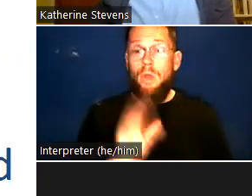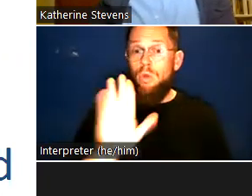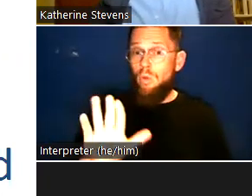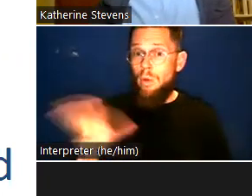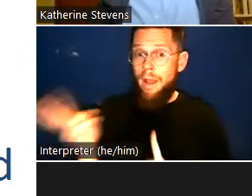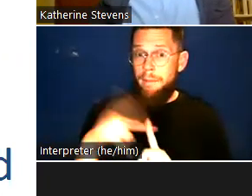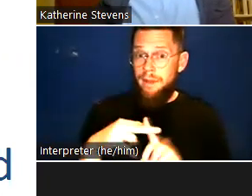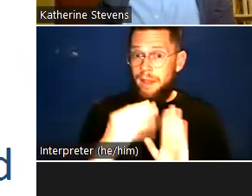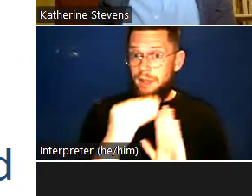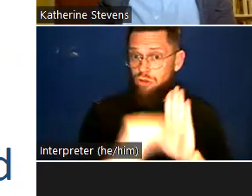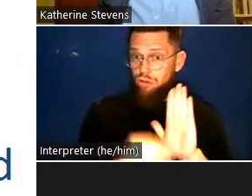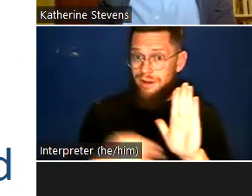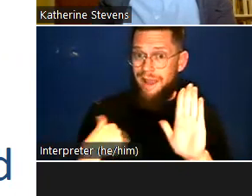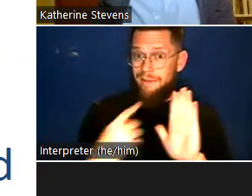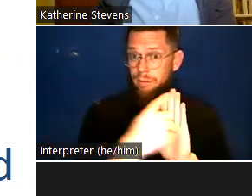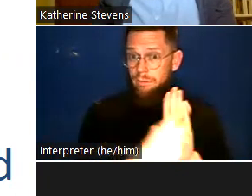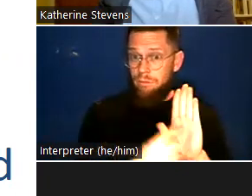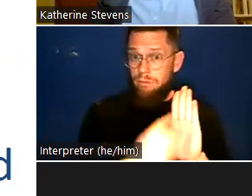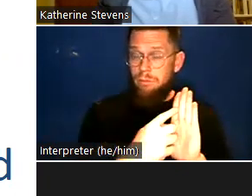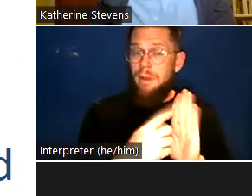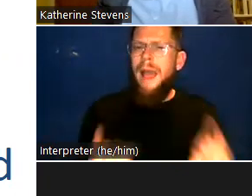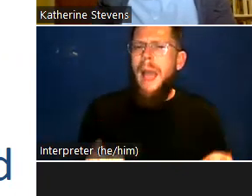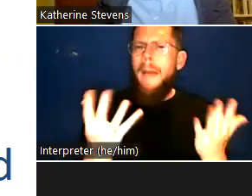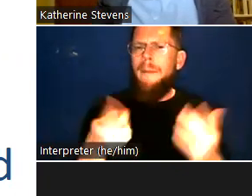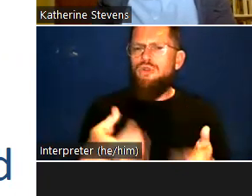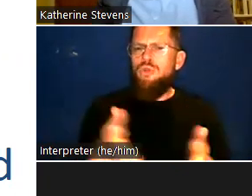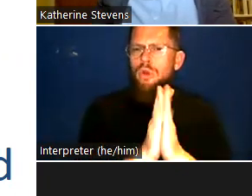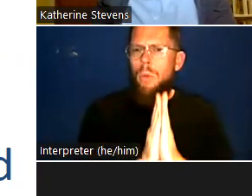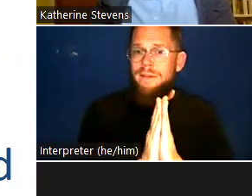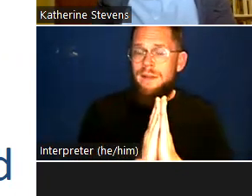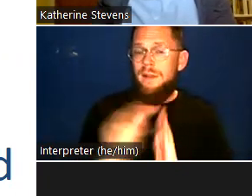you have a field where you enter the amount you are requesting of Mass